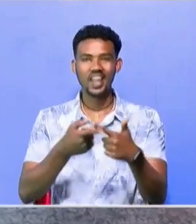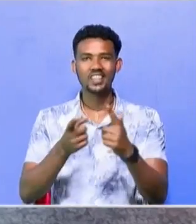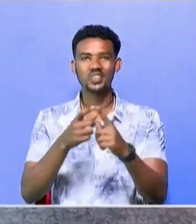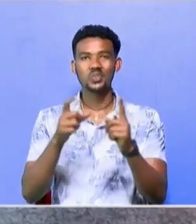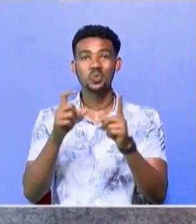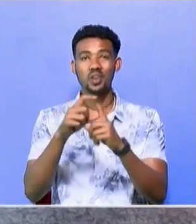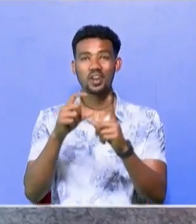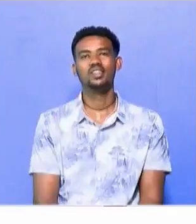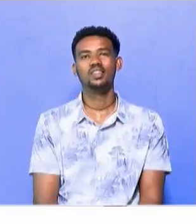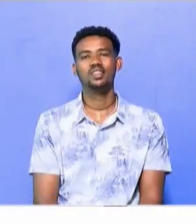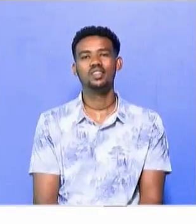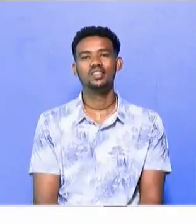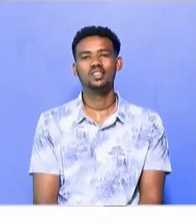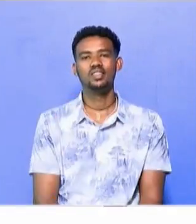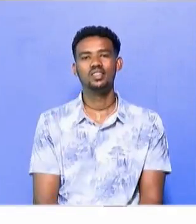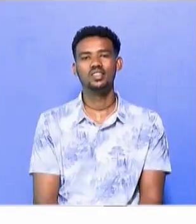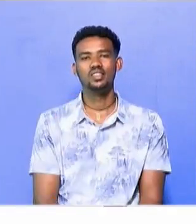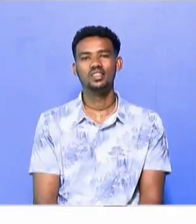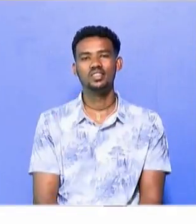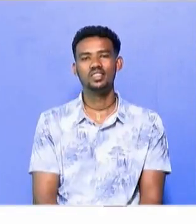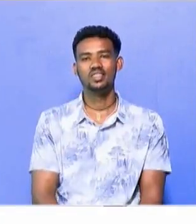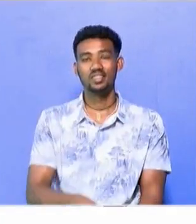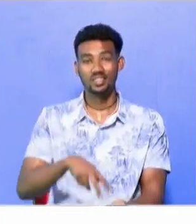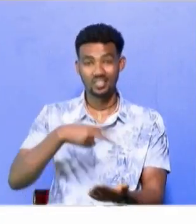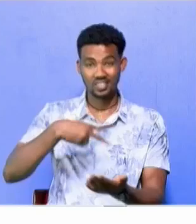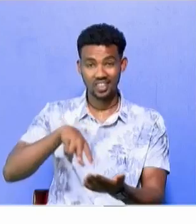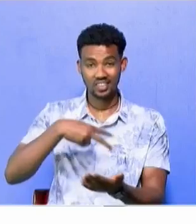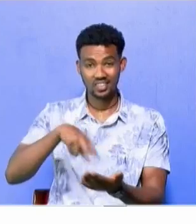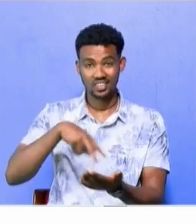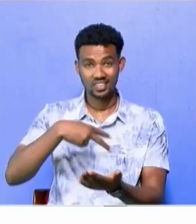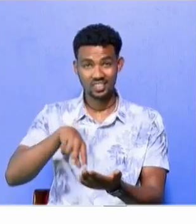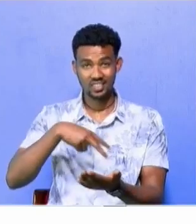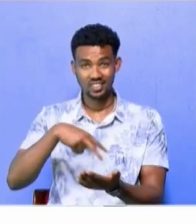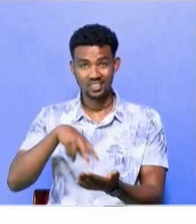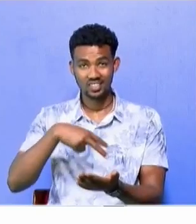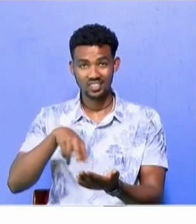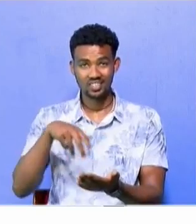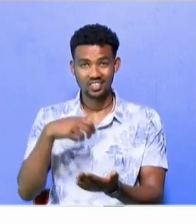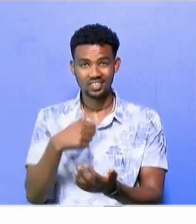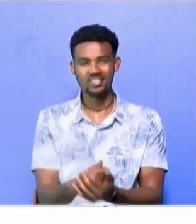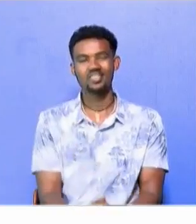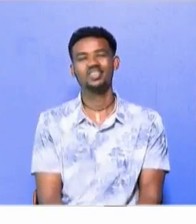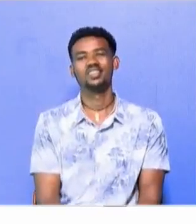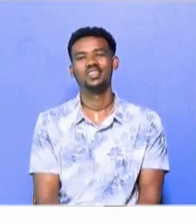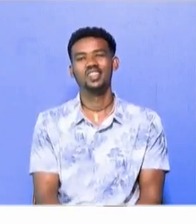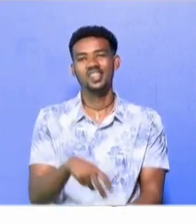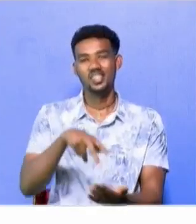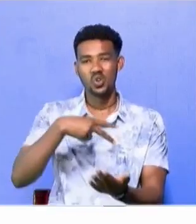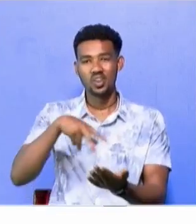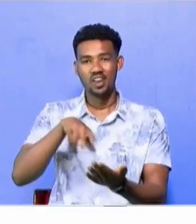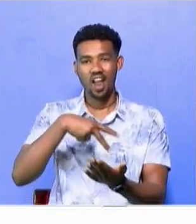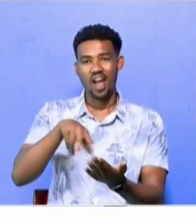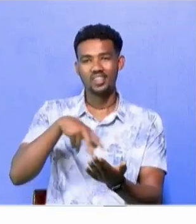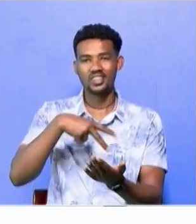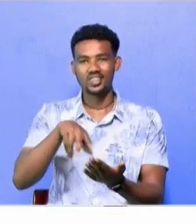is dancing. Bravo, students. Dances or